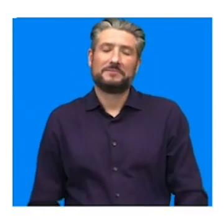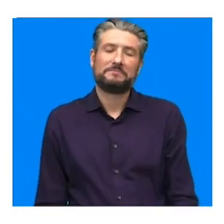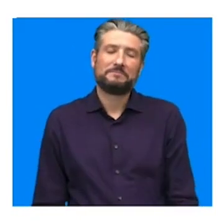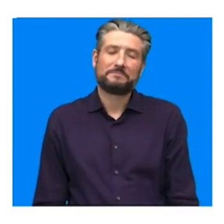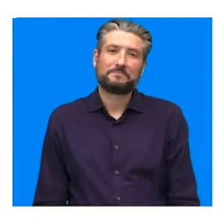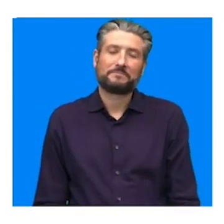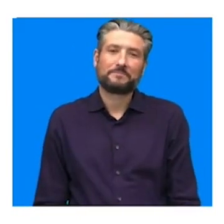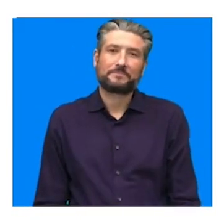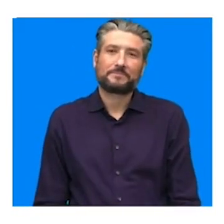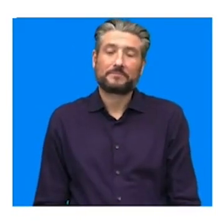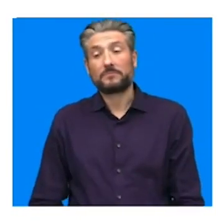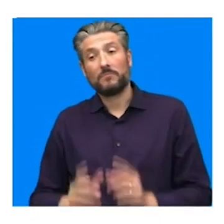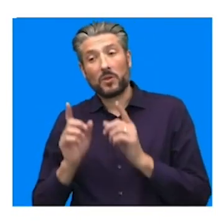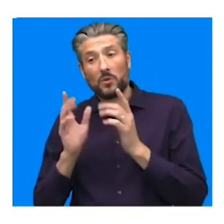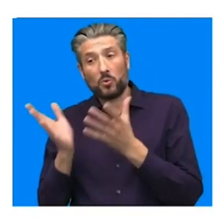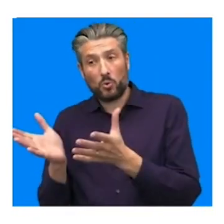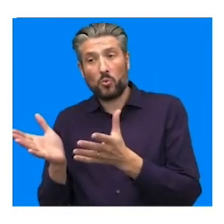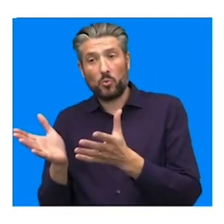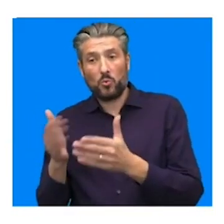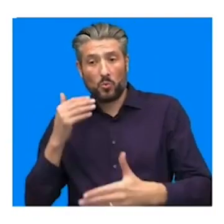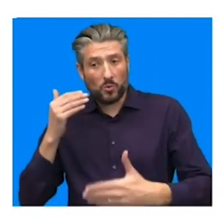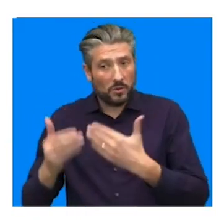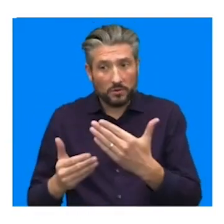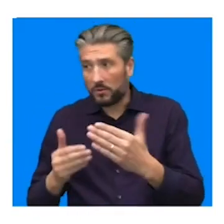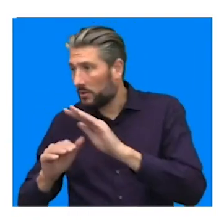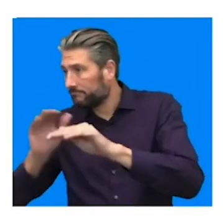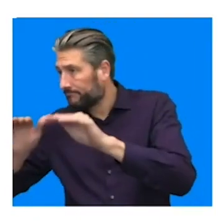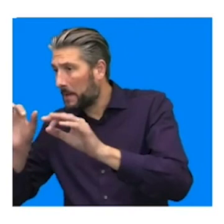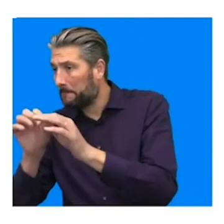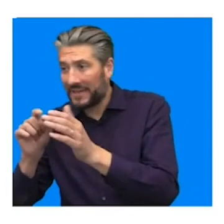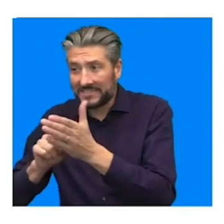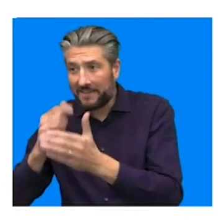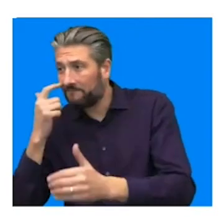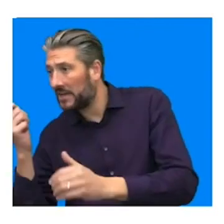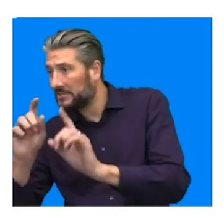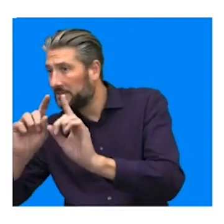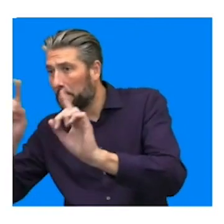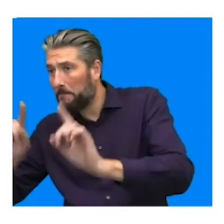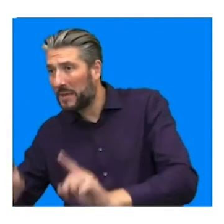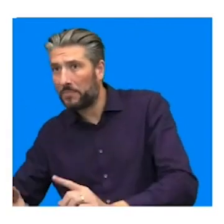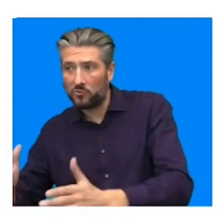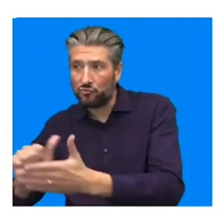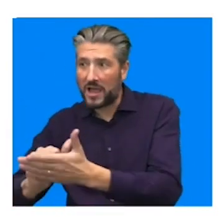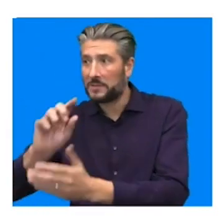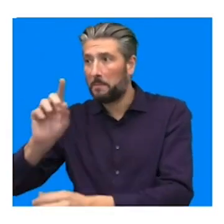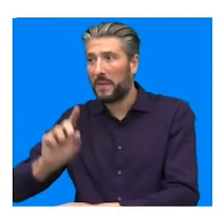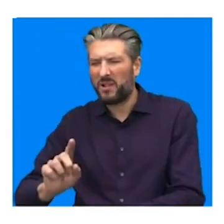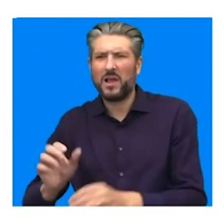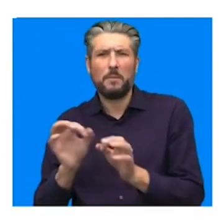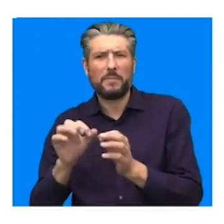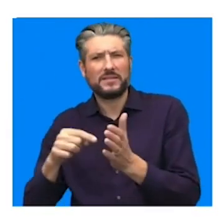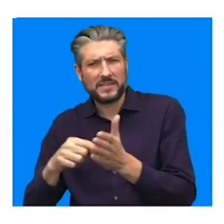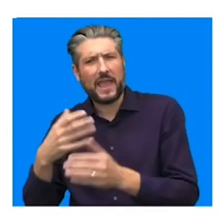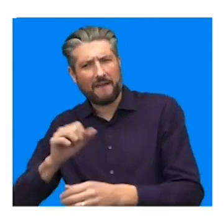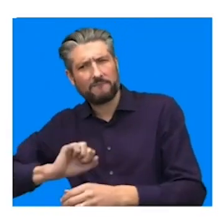into the rest of the BT and found the right people. Presumably that's something that BT does a lot, product development and marketing.